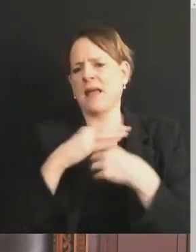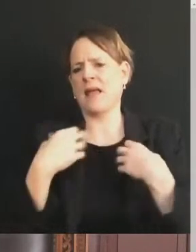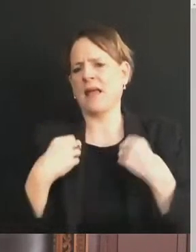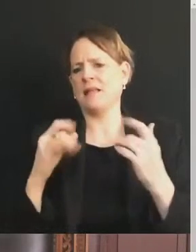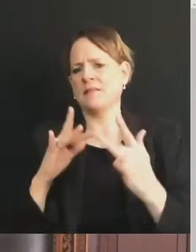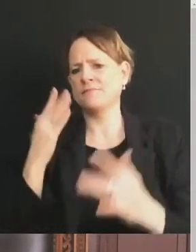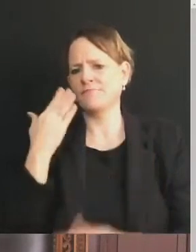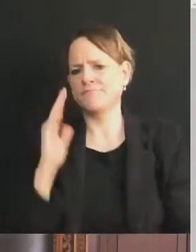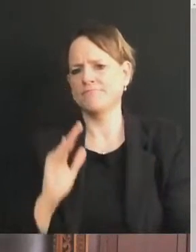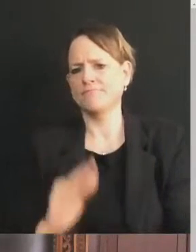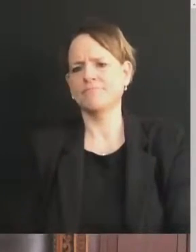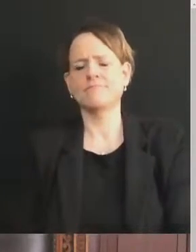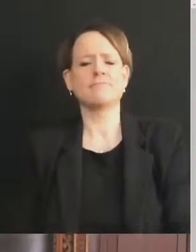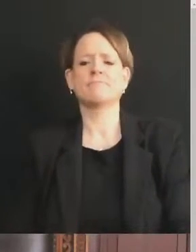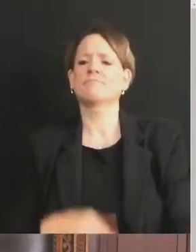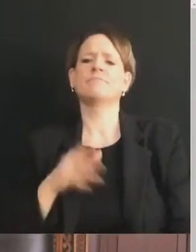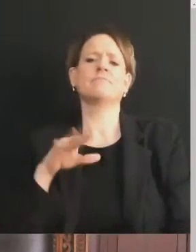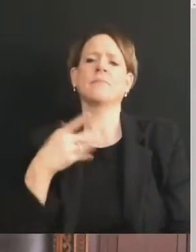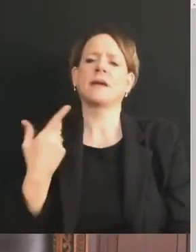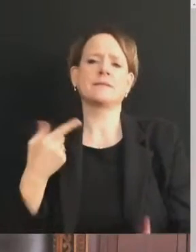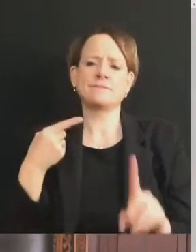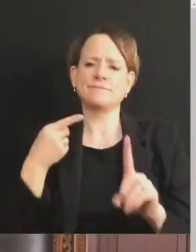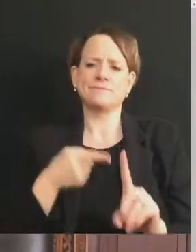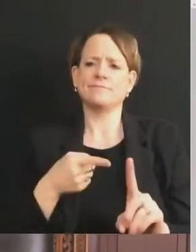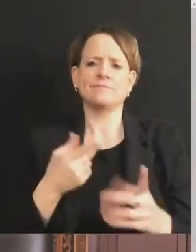how those events play out.